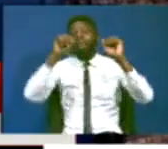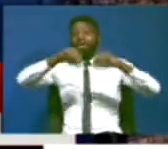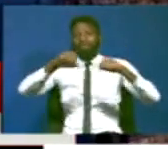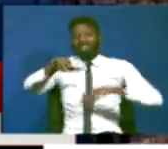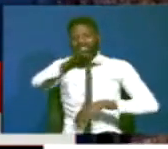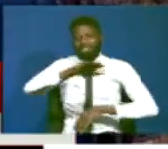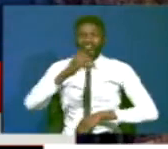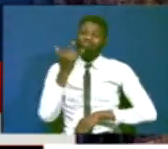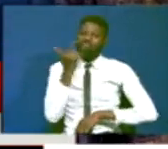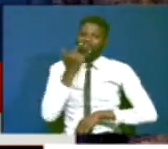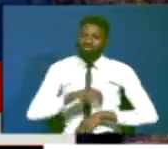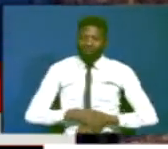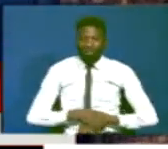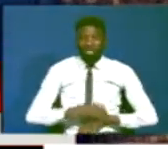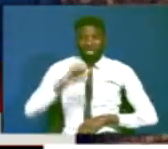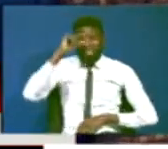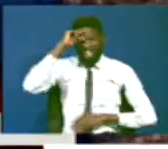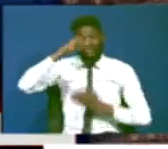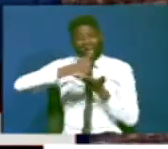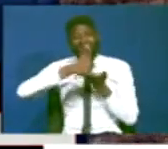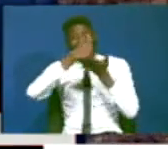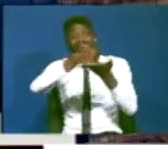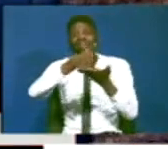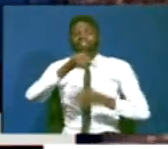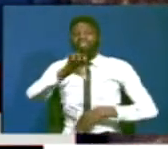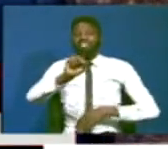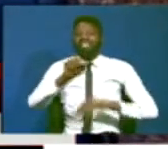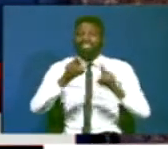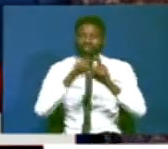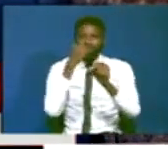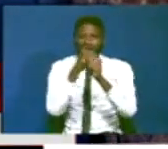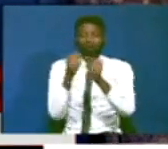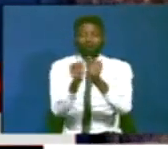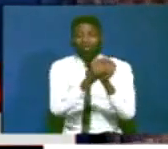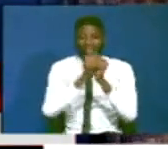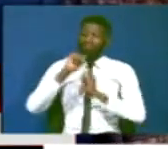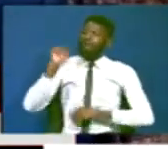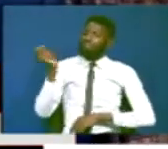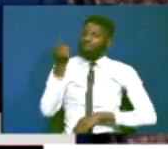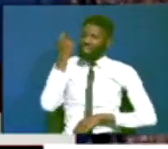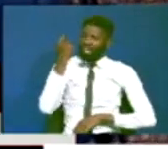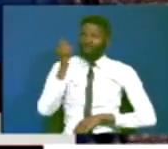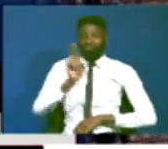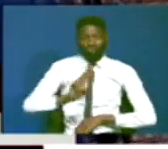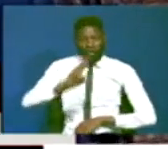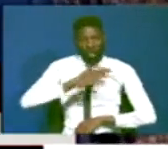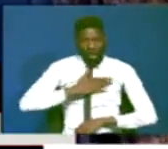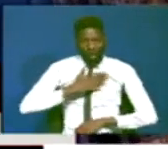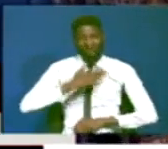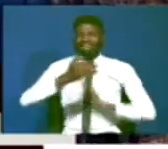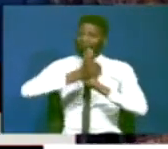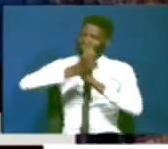the government, helping the minister, and working with the president. In our own right, using our expertise, using